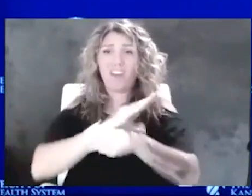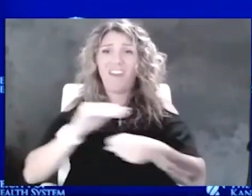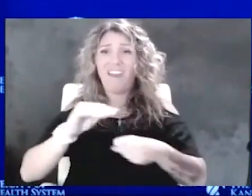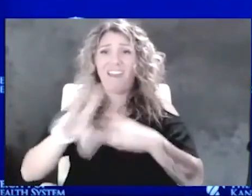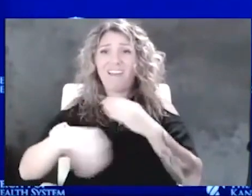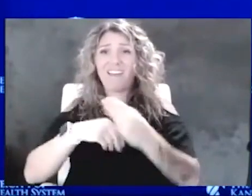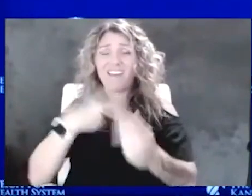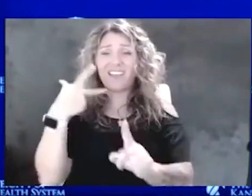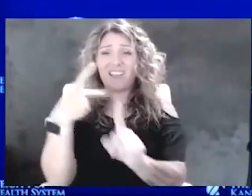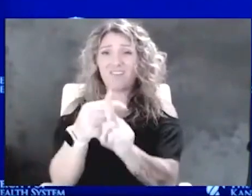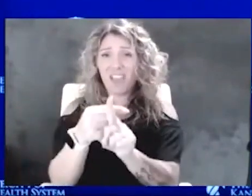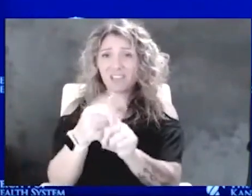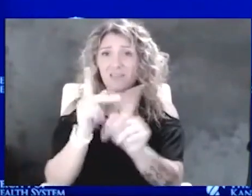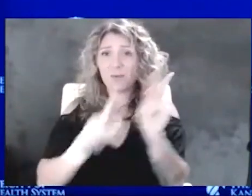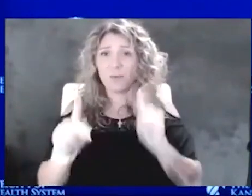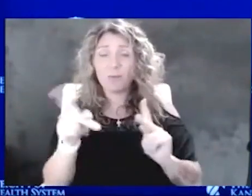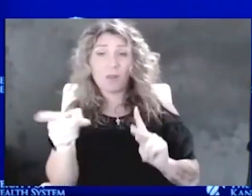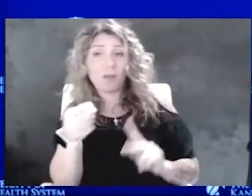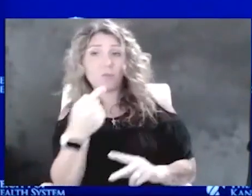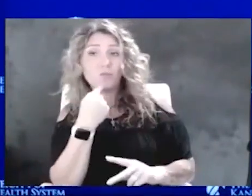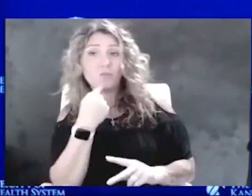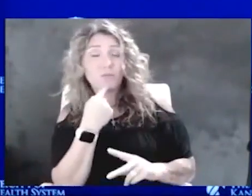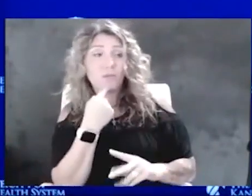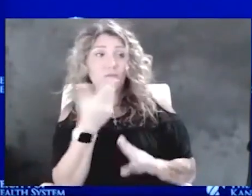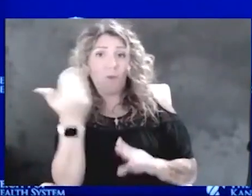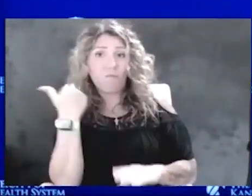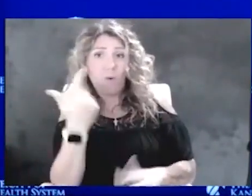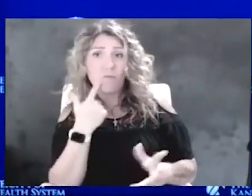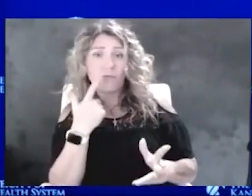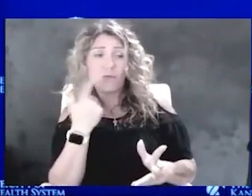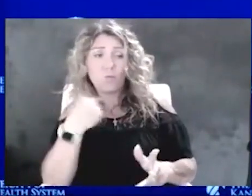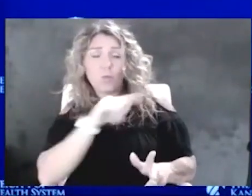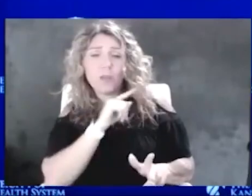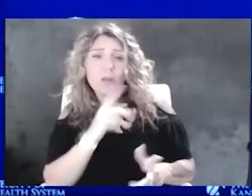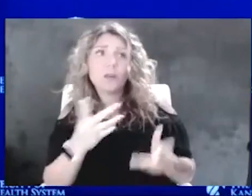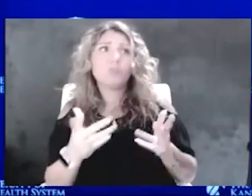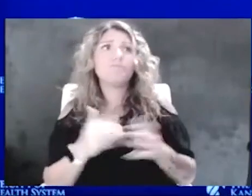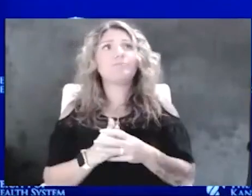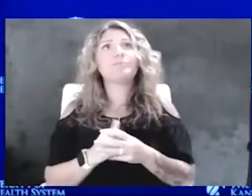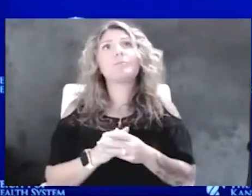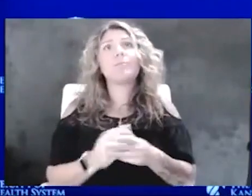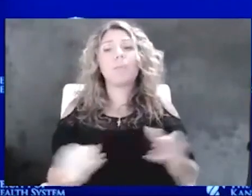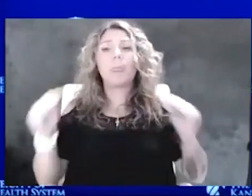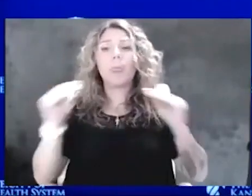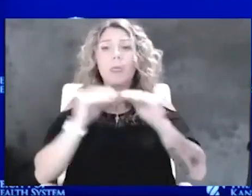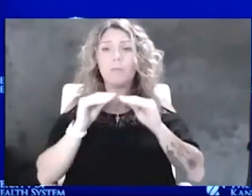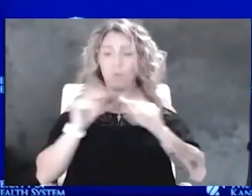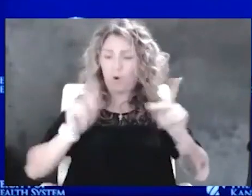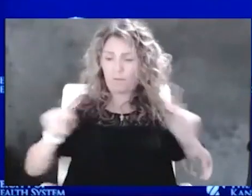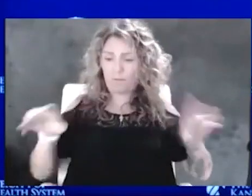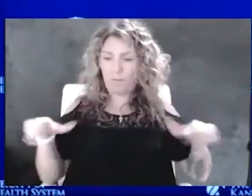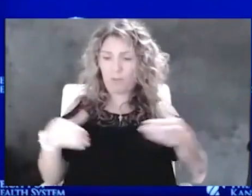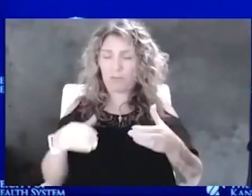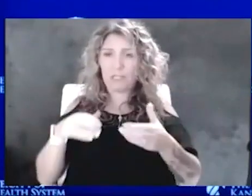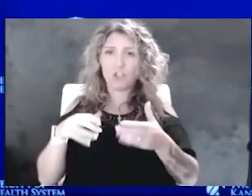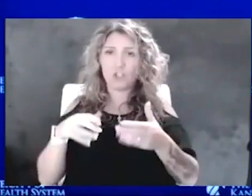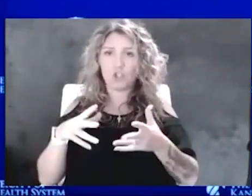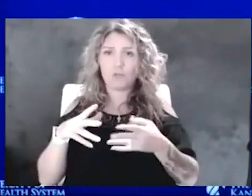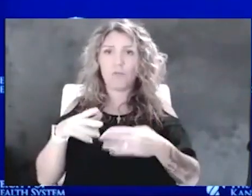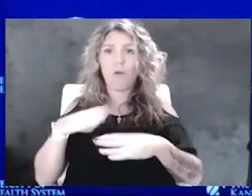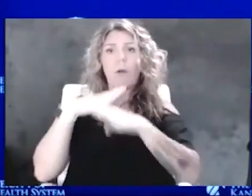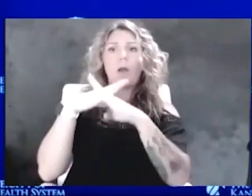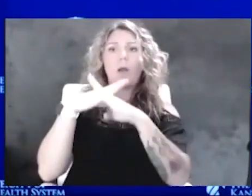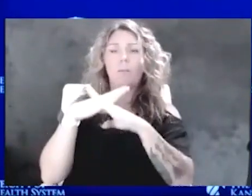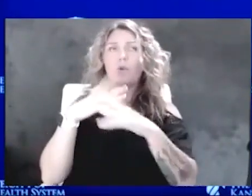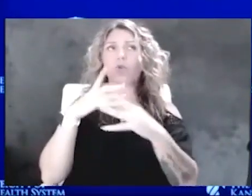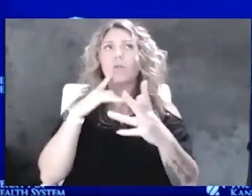said before, Steve, I think we're looking towards more of that population immunity, either hopefully mostly by